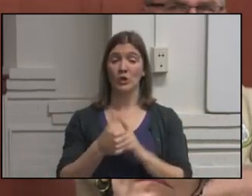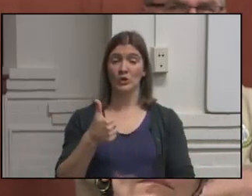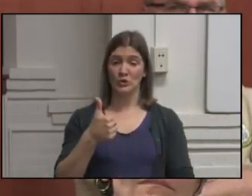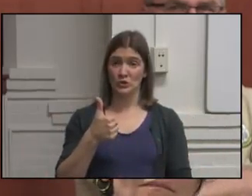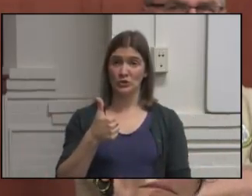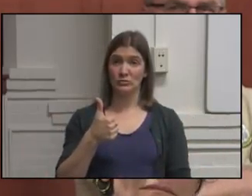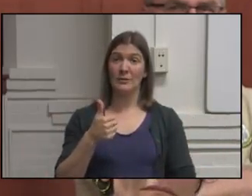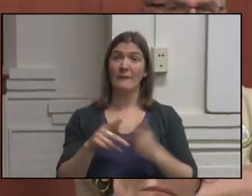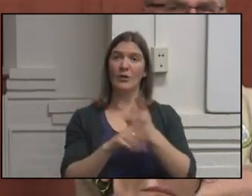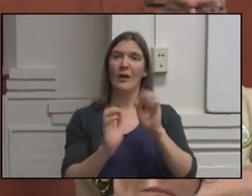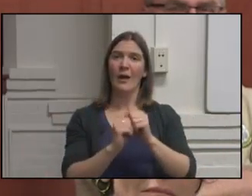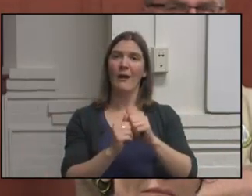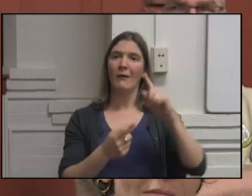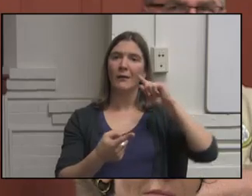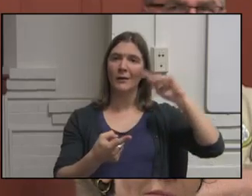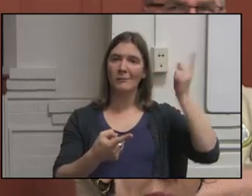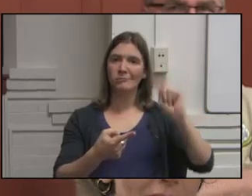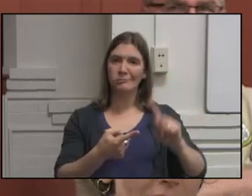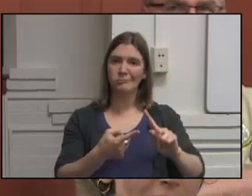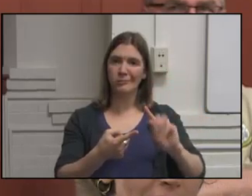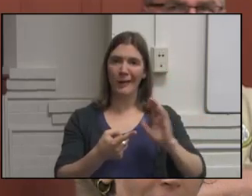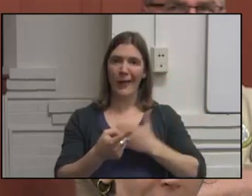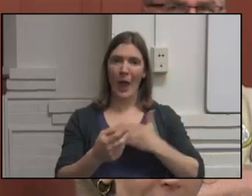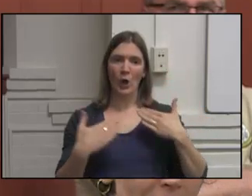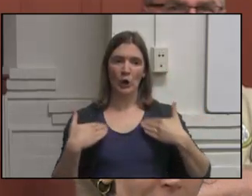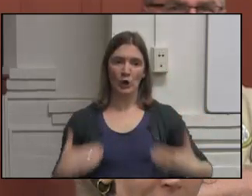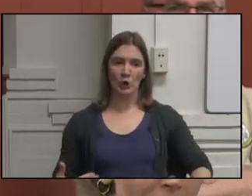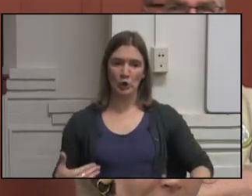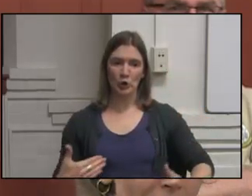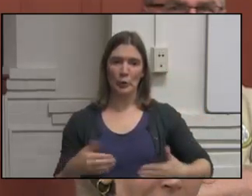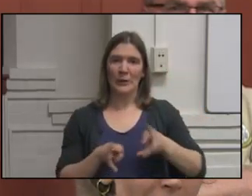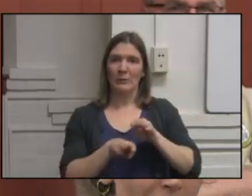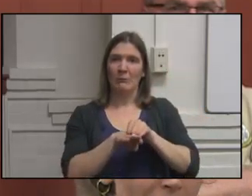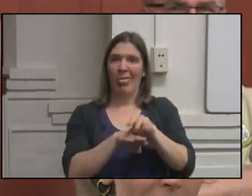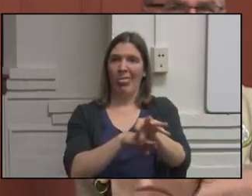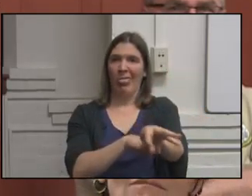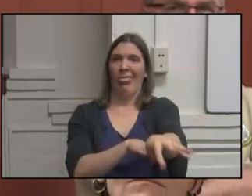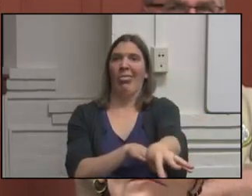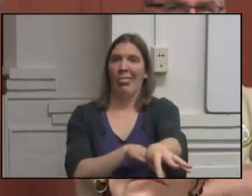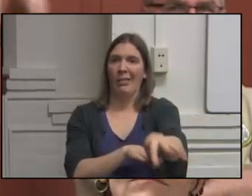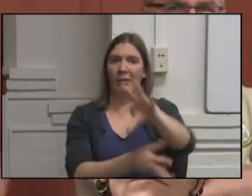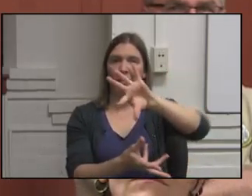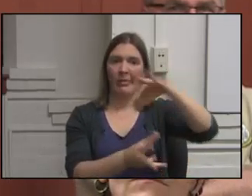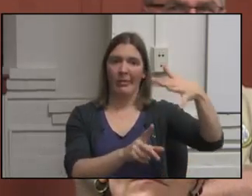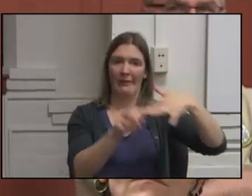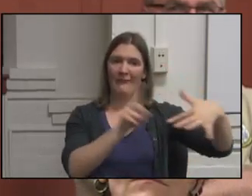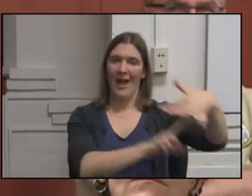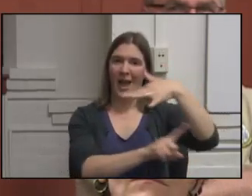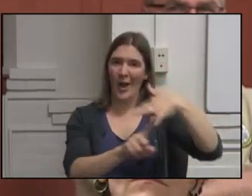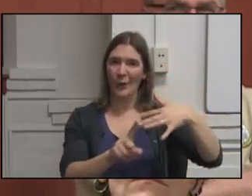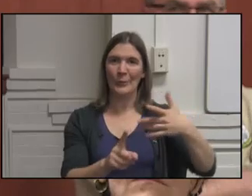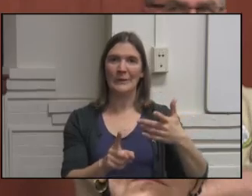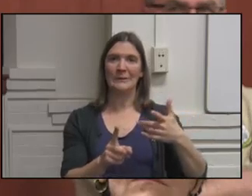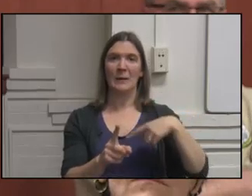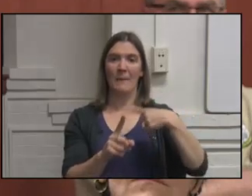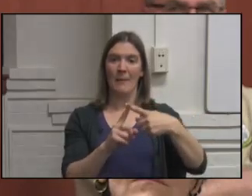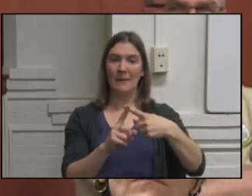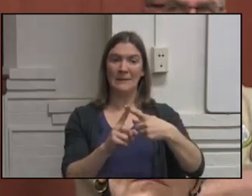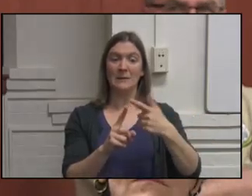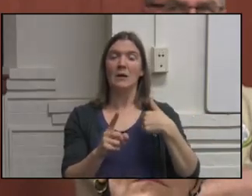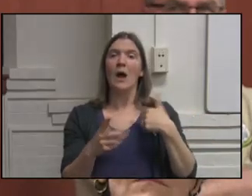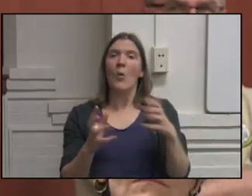how to reduce our own environmental and economic and whatever